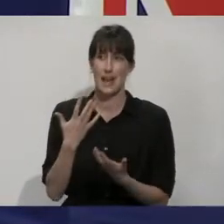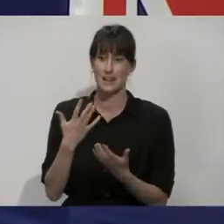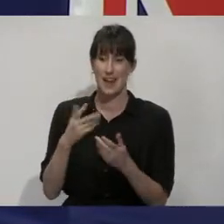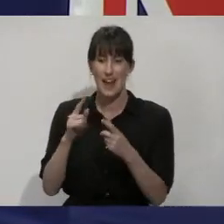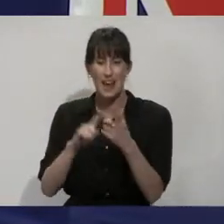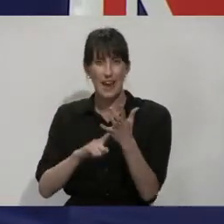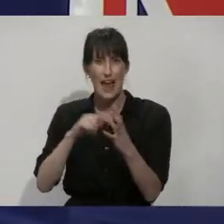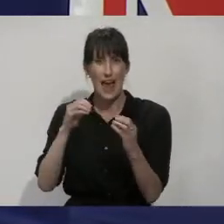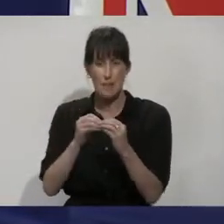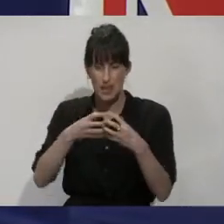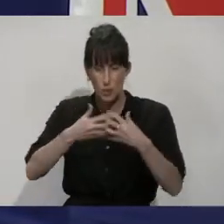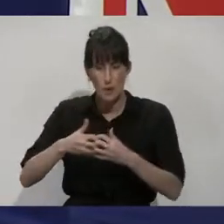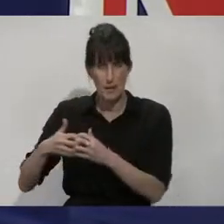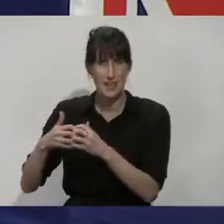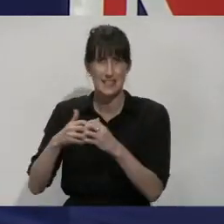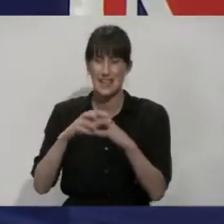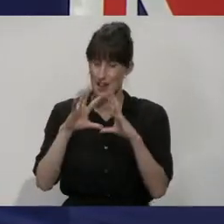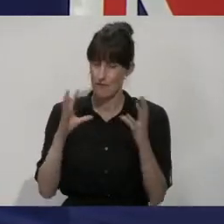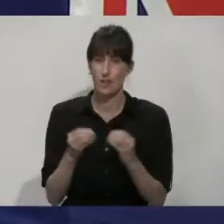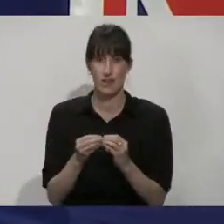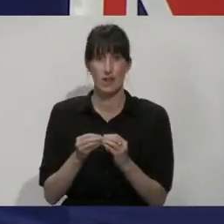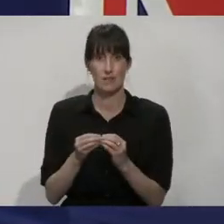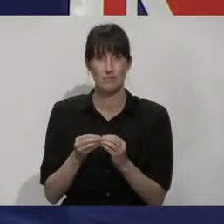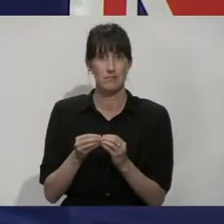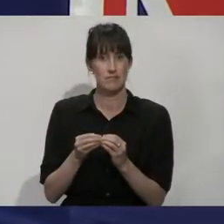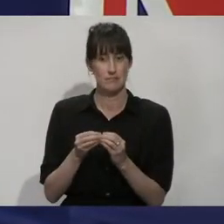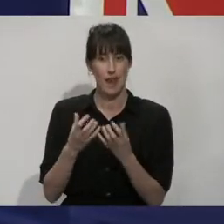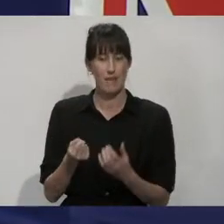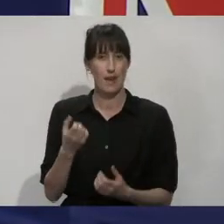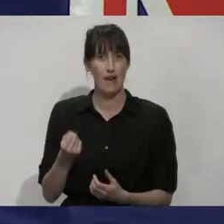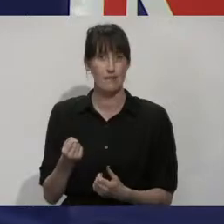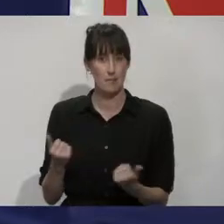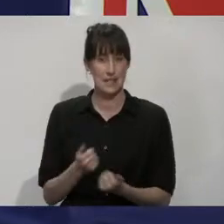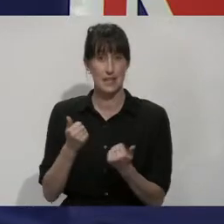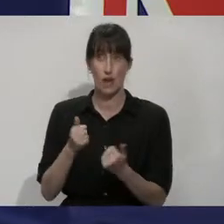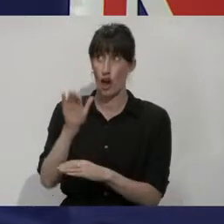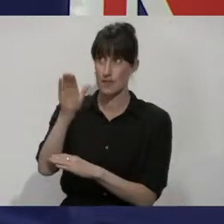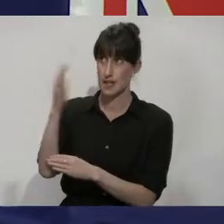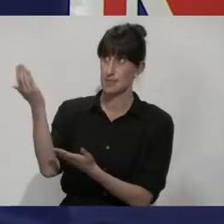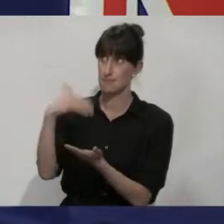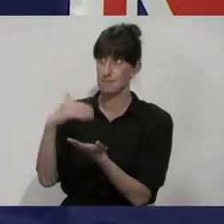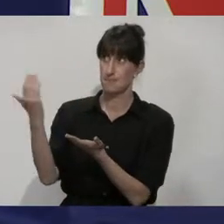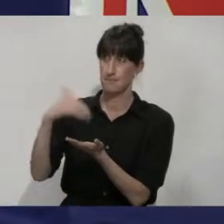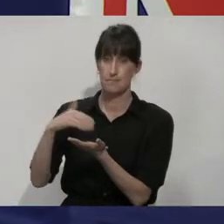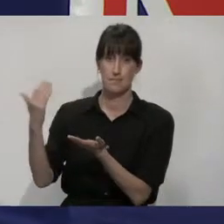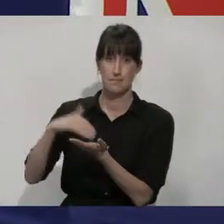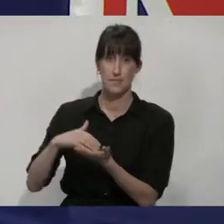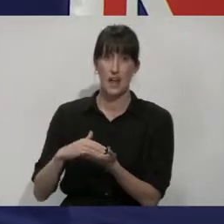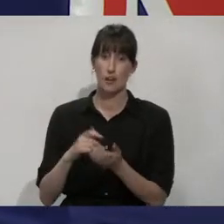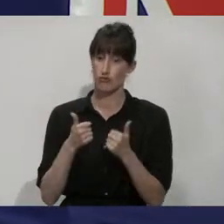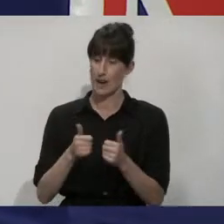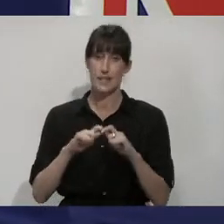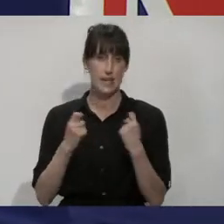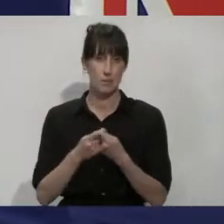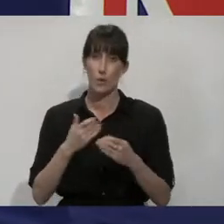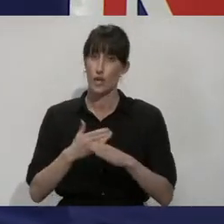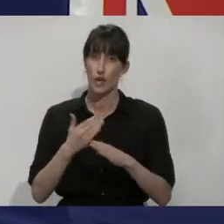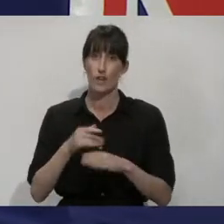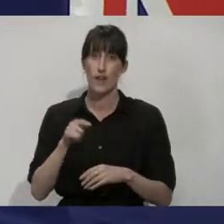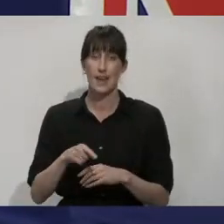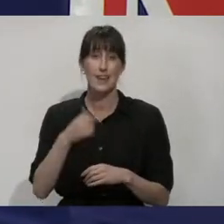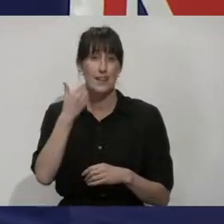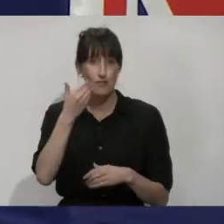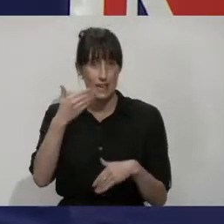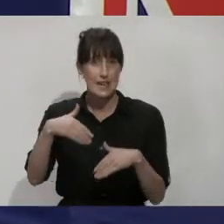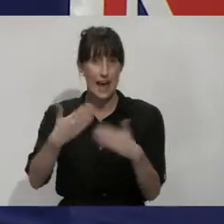piece of work, really, to keep the supplies of reagents coming in from overseas. We've got a really good team that works with the labs on that. They've had a daily